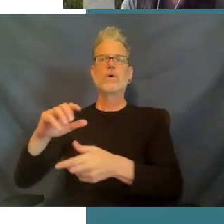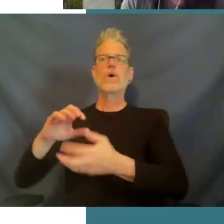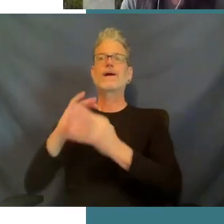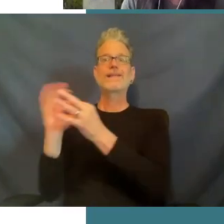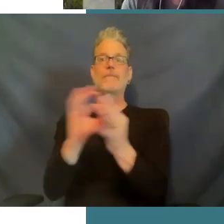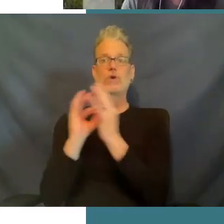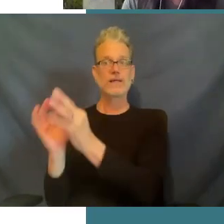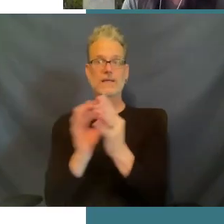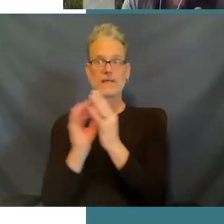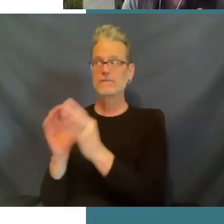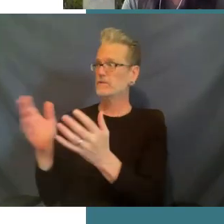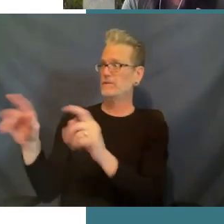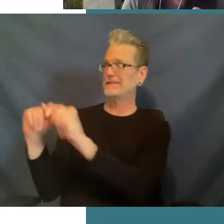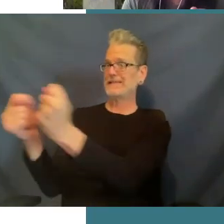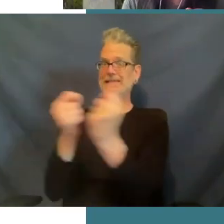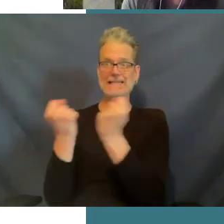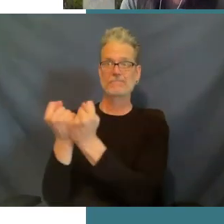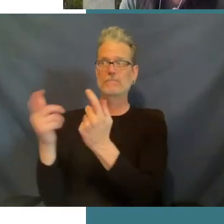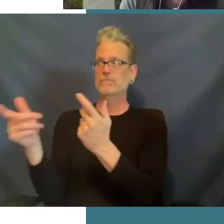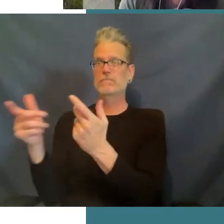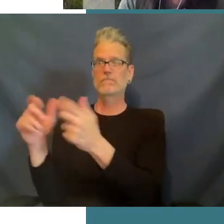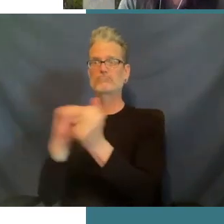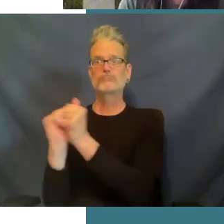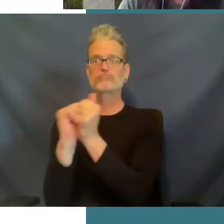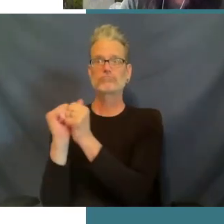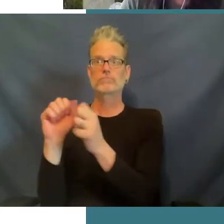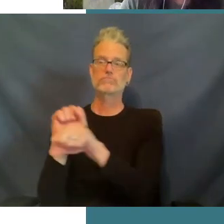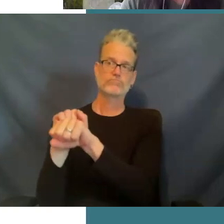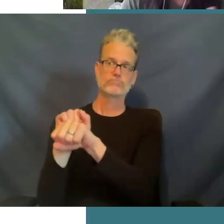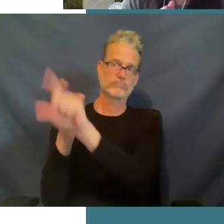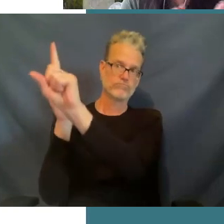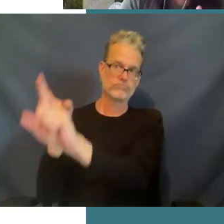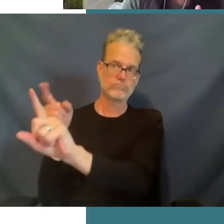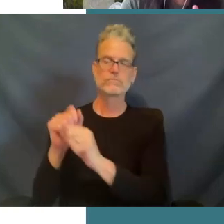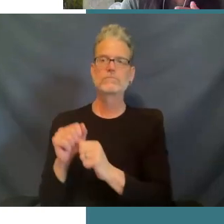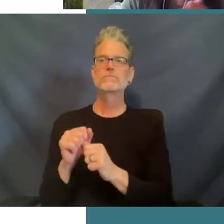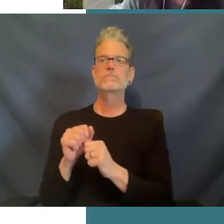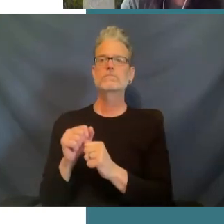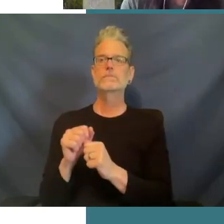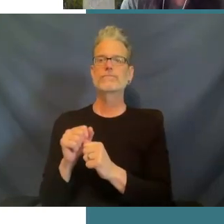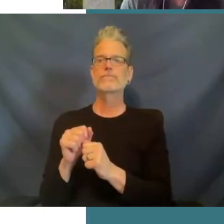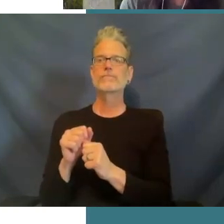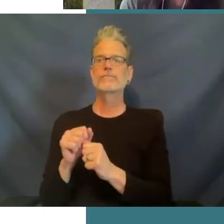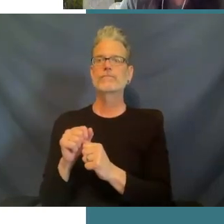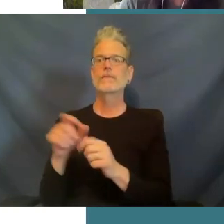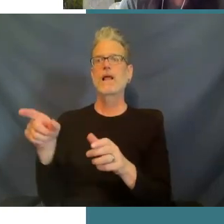on a specific issue or project of interest. And they